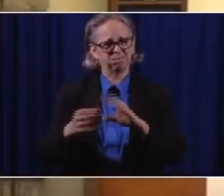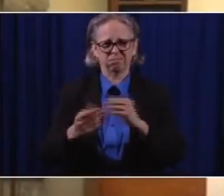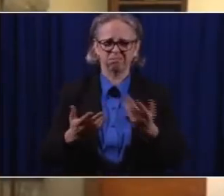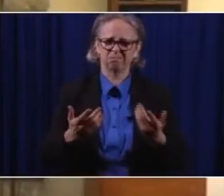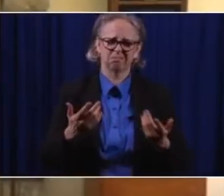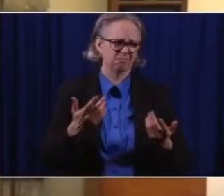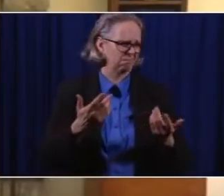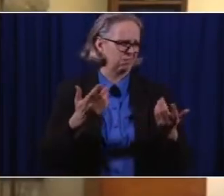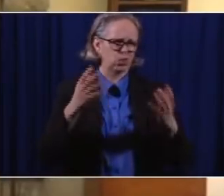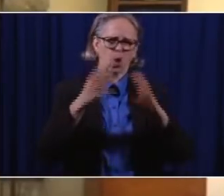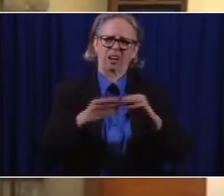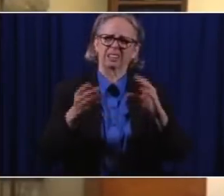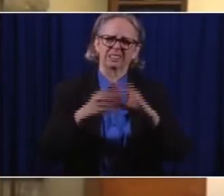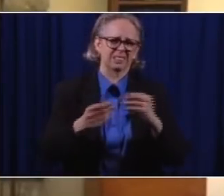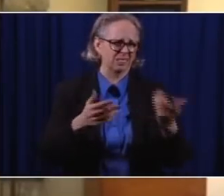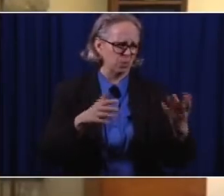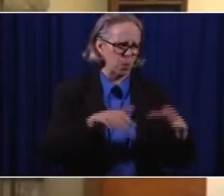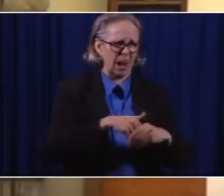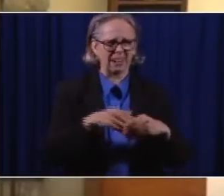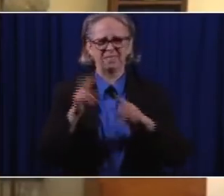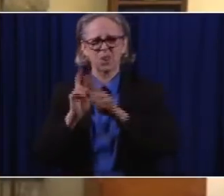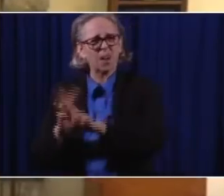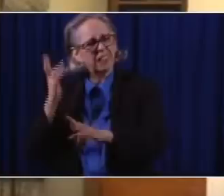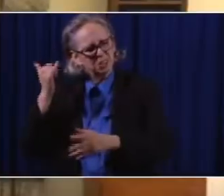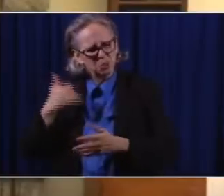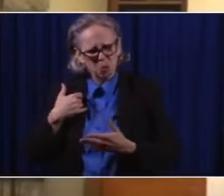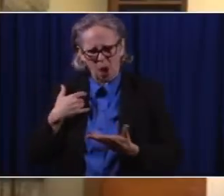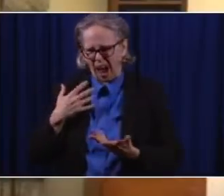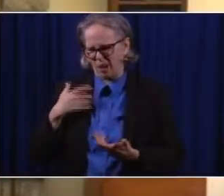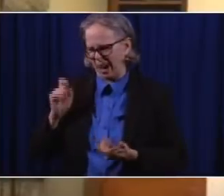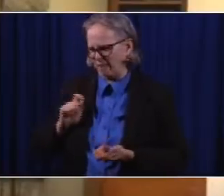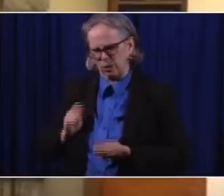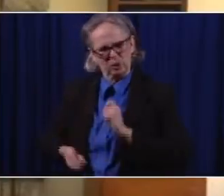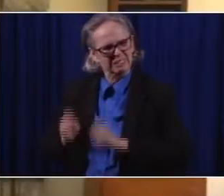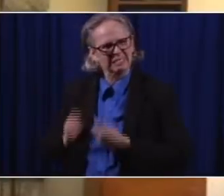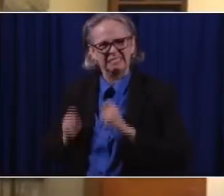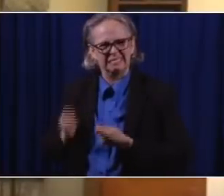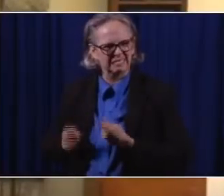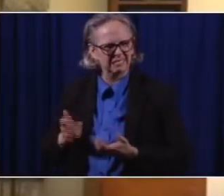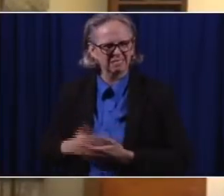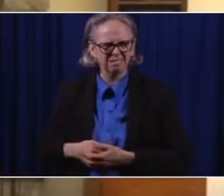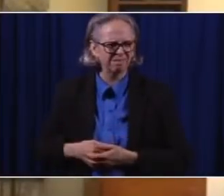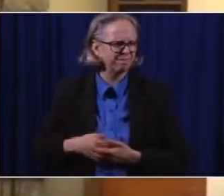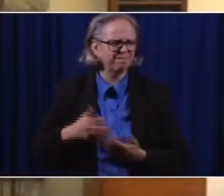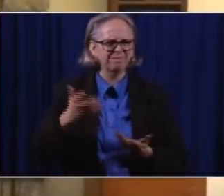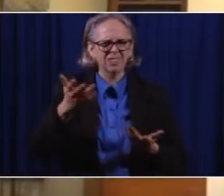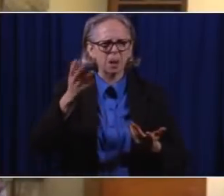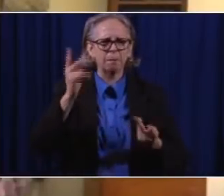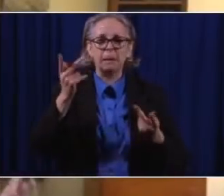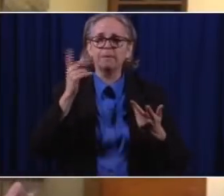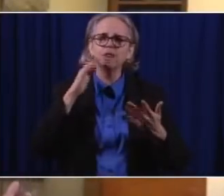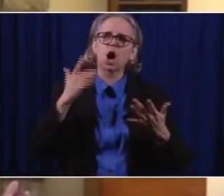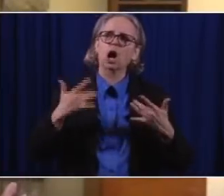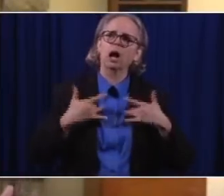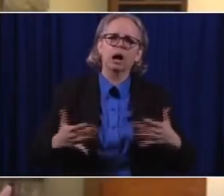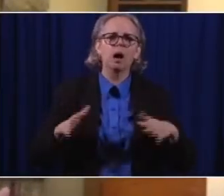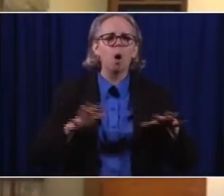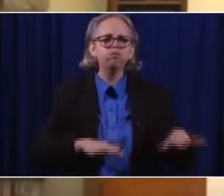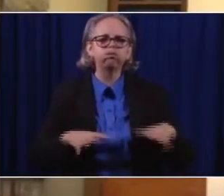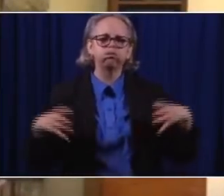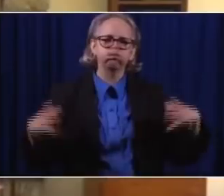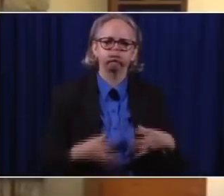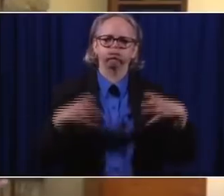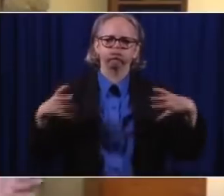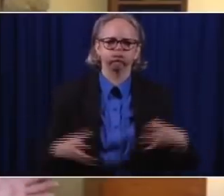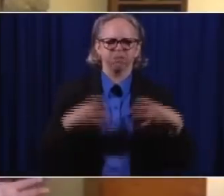lot about people coming together in just in informal ways and how dangerous that is. In